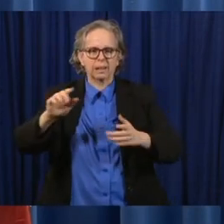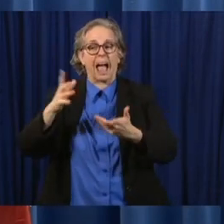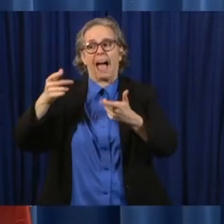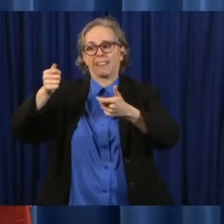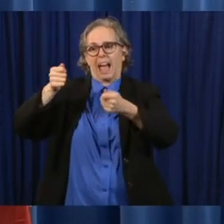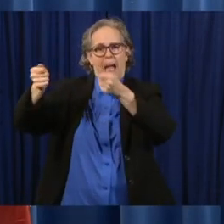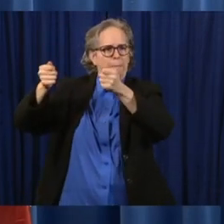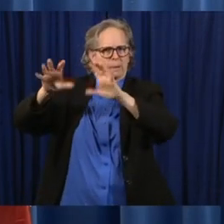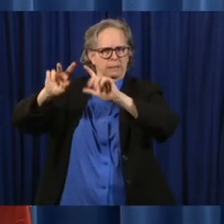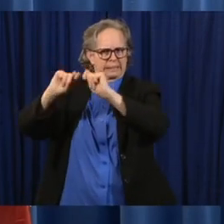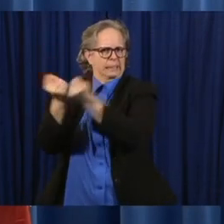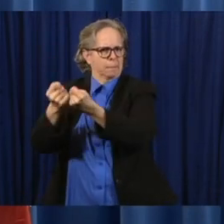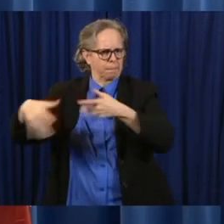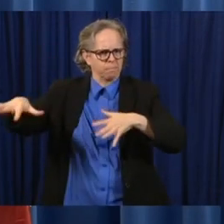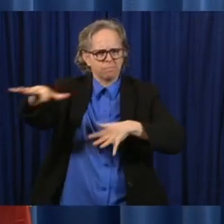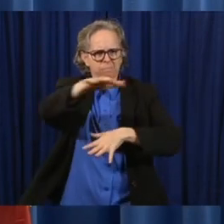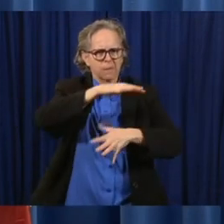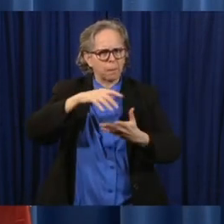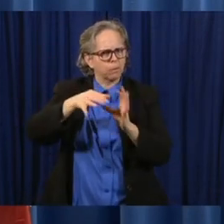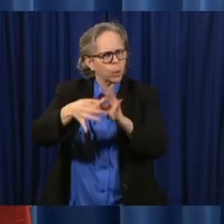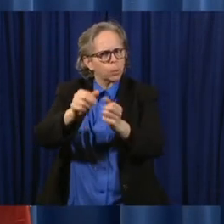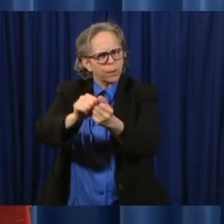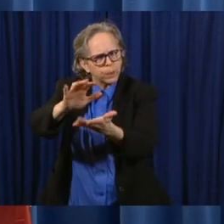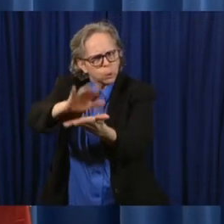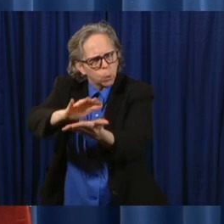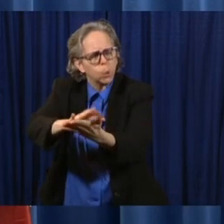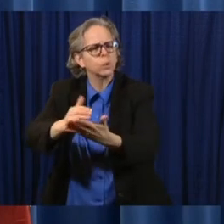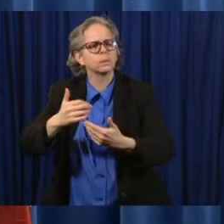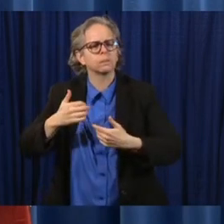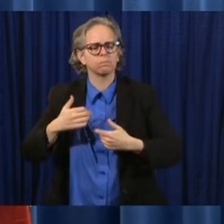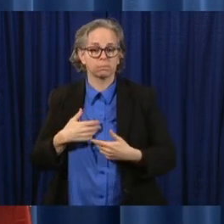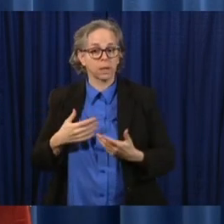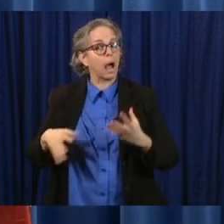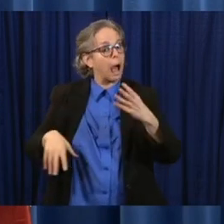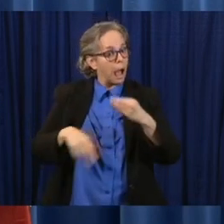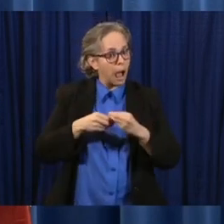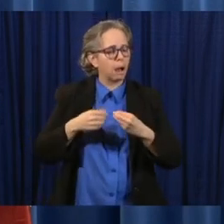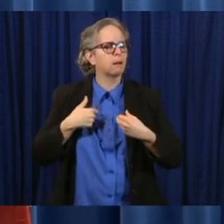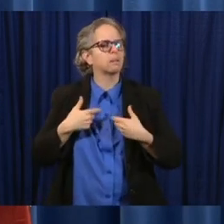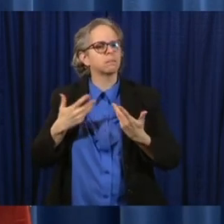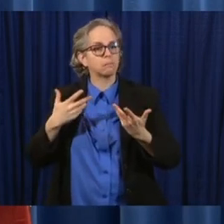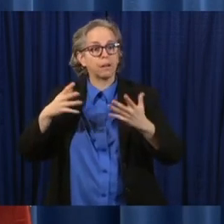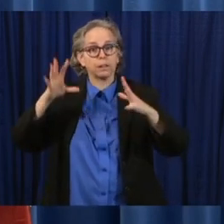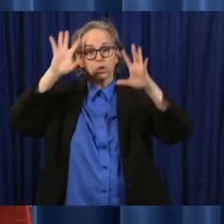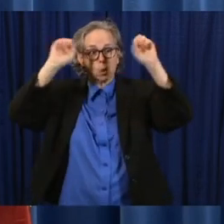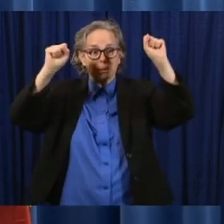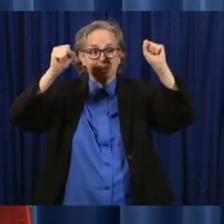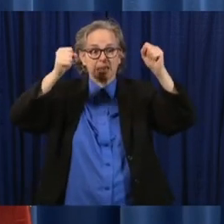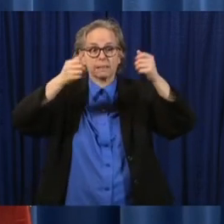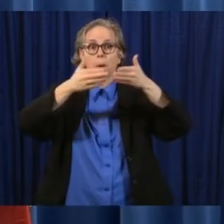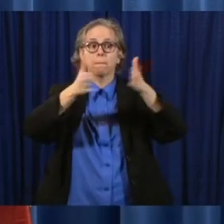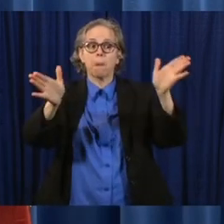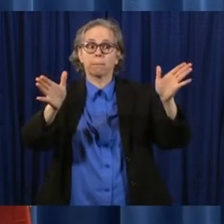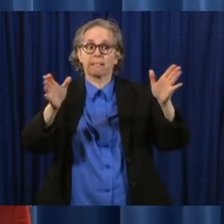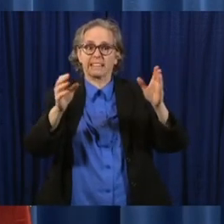I've also talked to our Ohio Superintendent of Public Instruction, Paulo, who does such